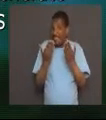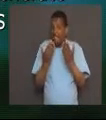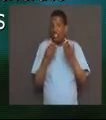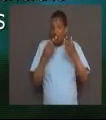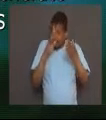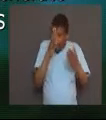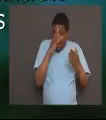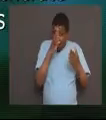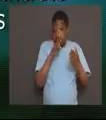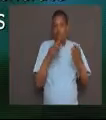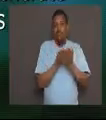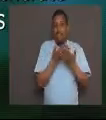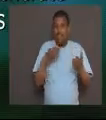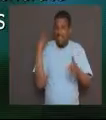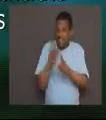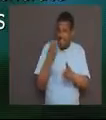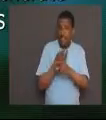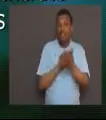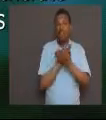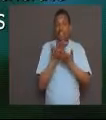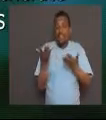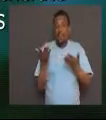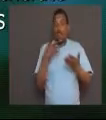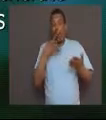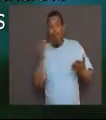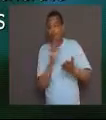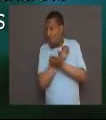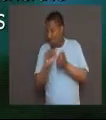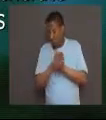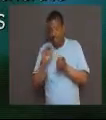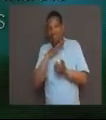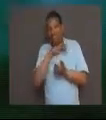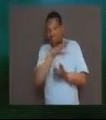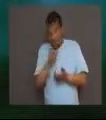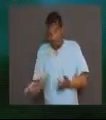generate hazardous substances or wastes.